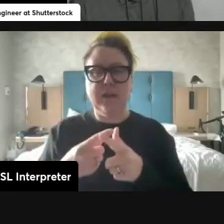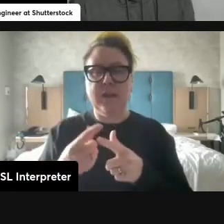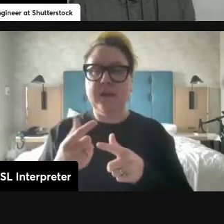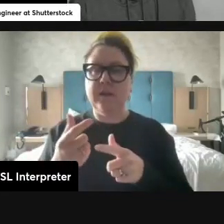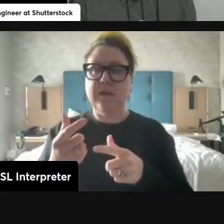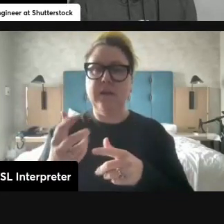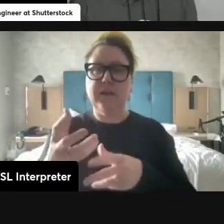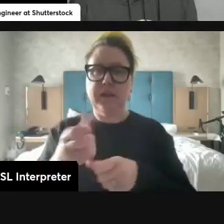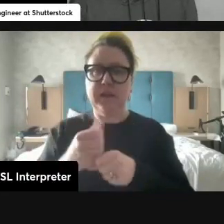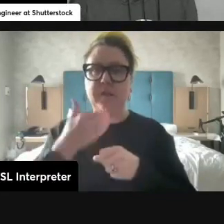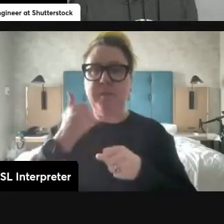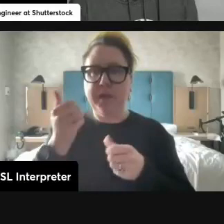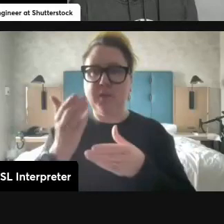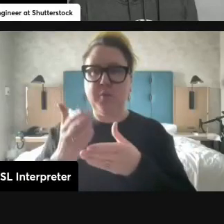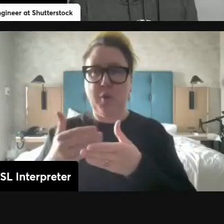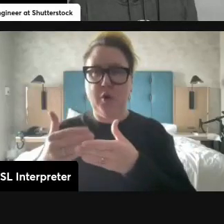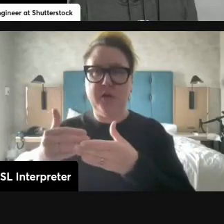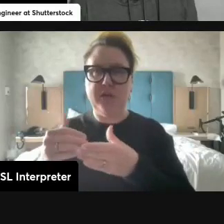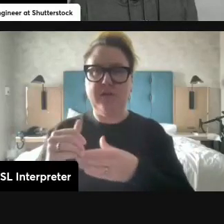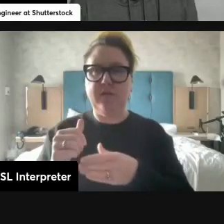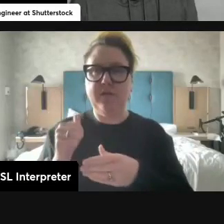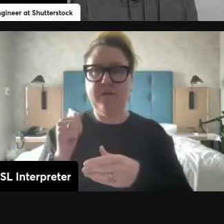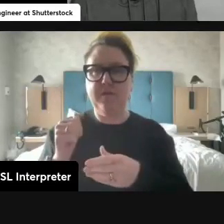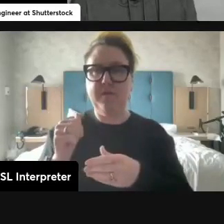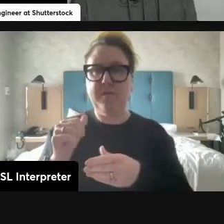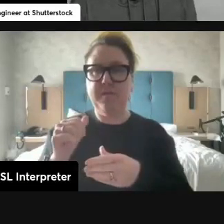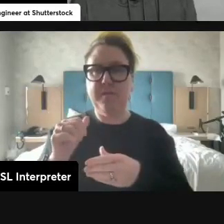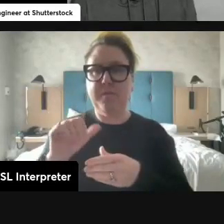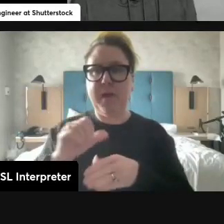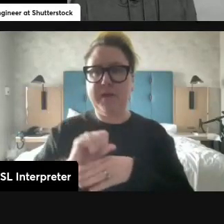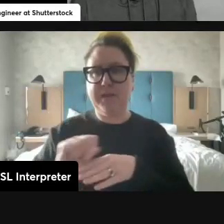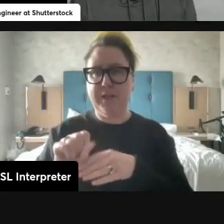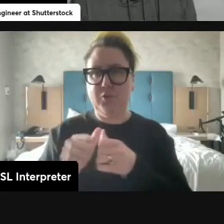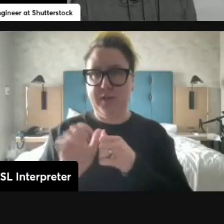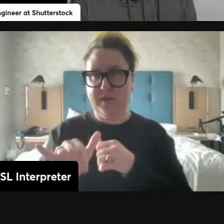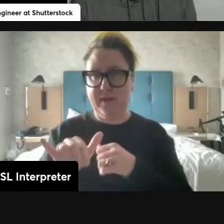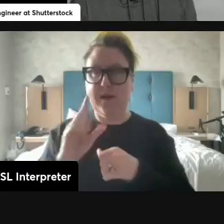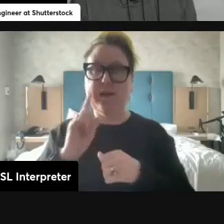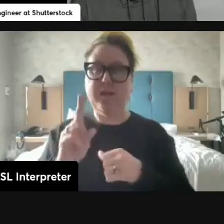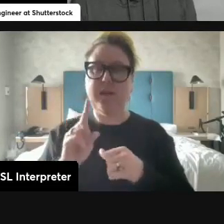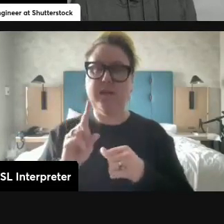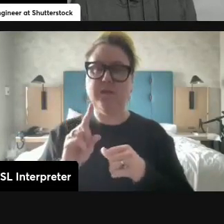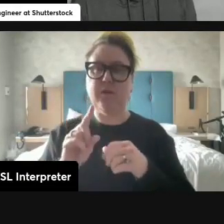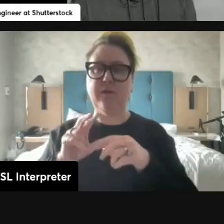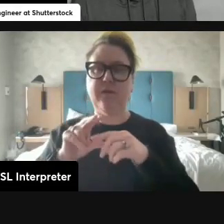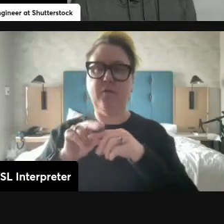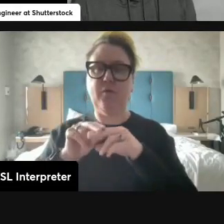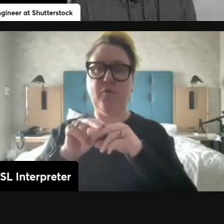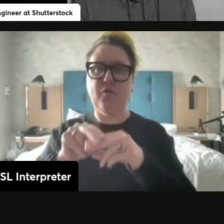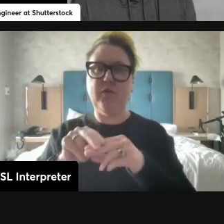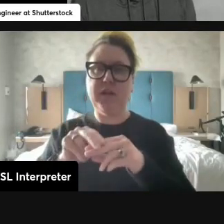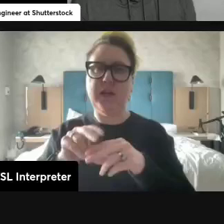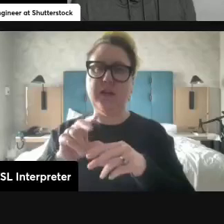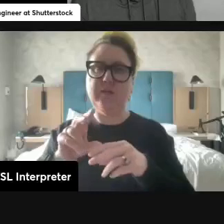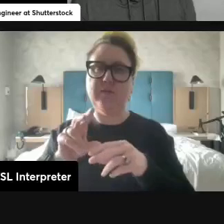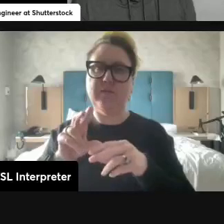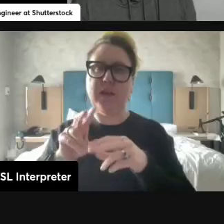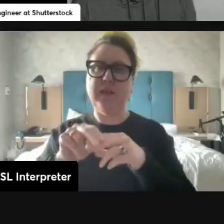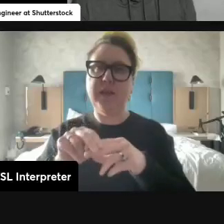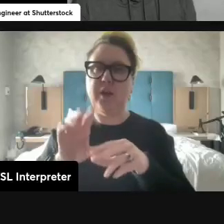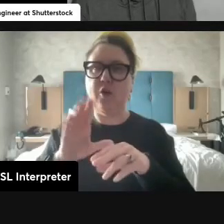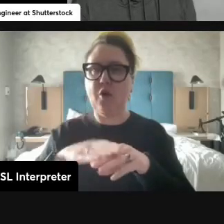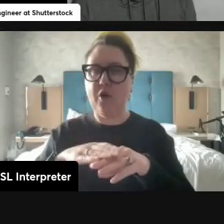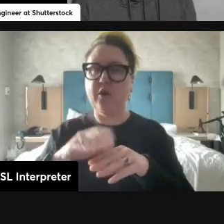of Backstage along with that. So I think that's one of the advantages of just leaning to Kubernetes at this point. The tool chains are just out there